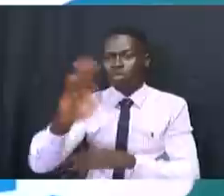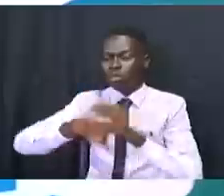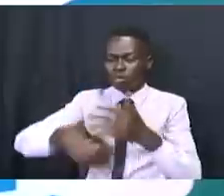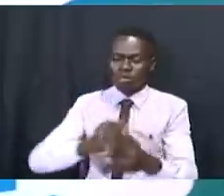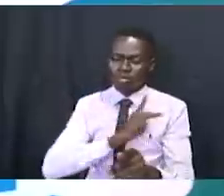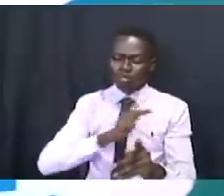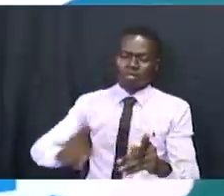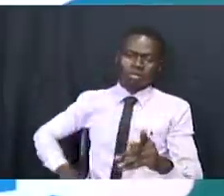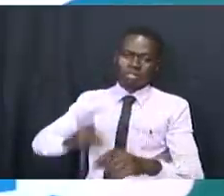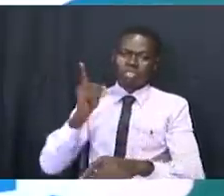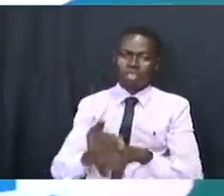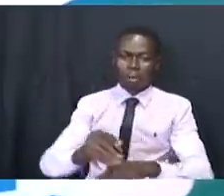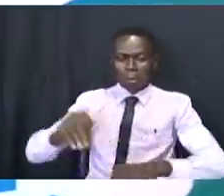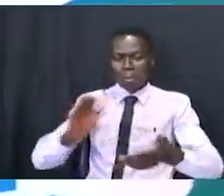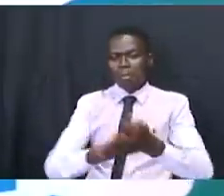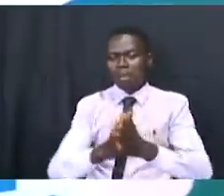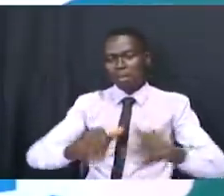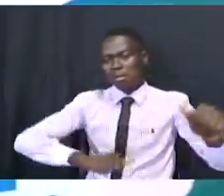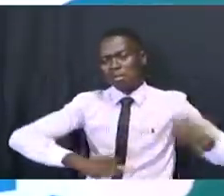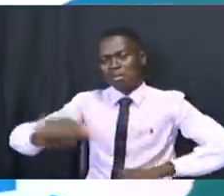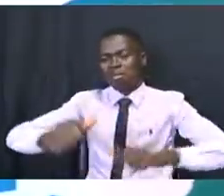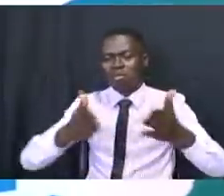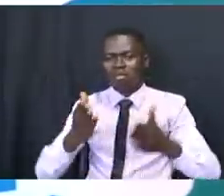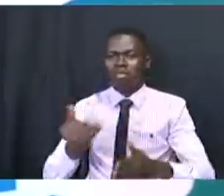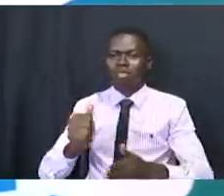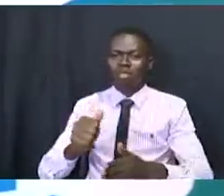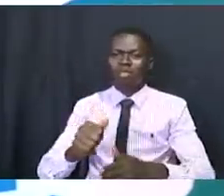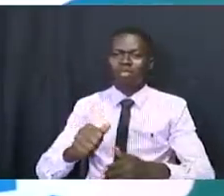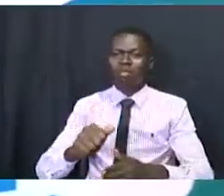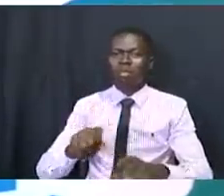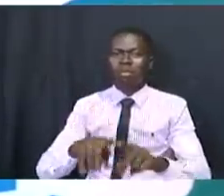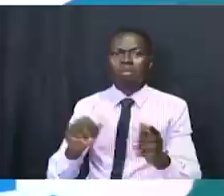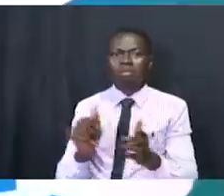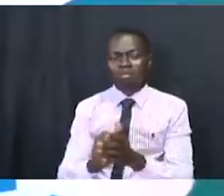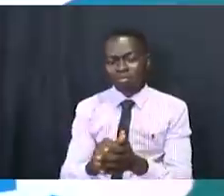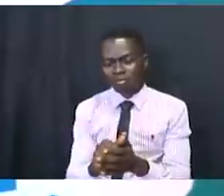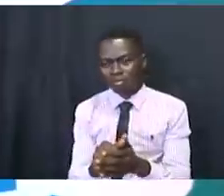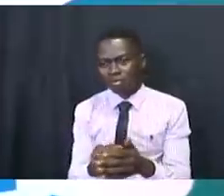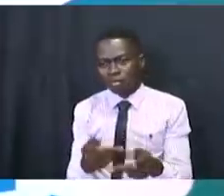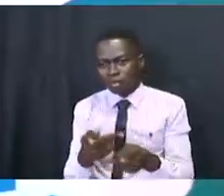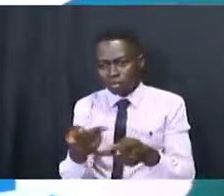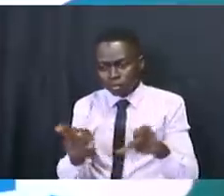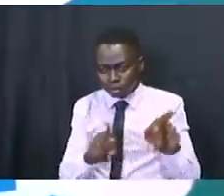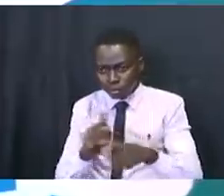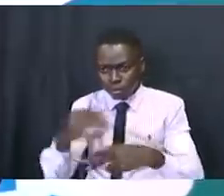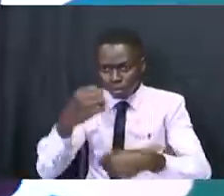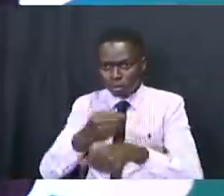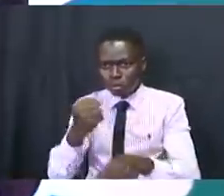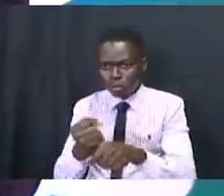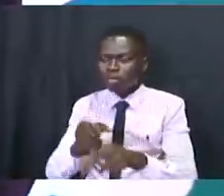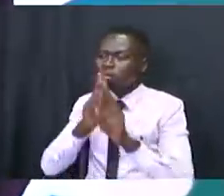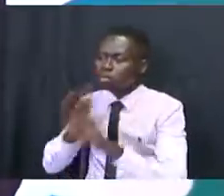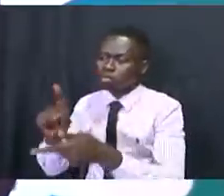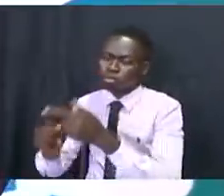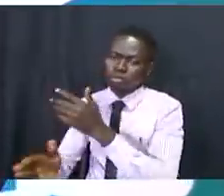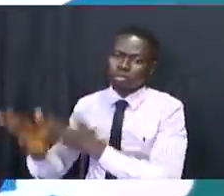their administrators over them, one of whom was Daniel. The satraps were made accountable to them so